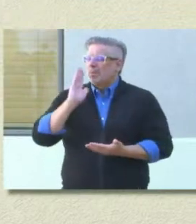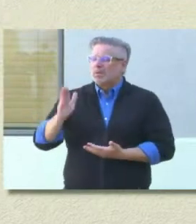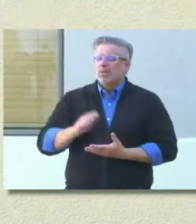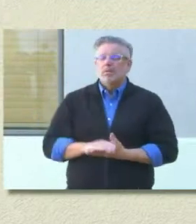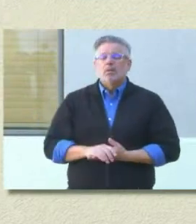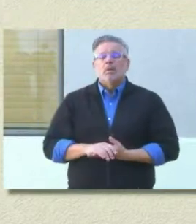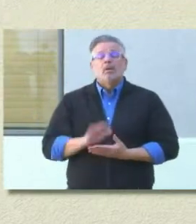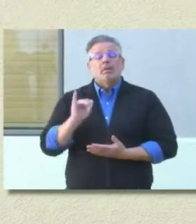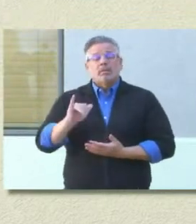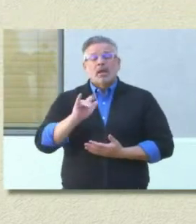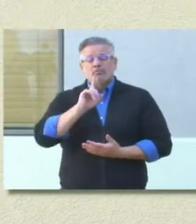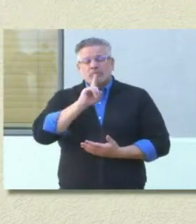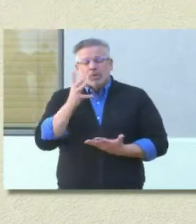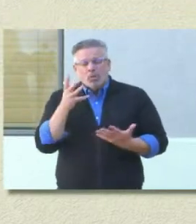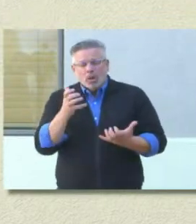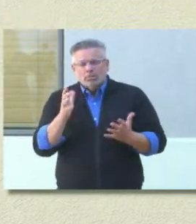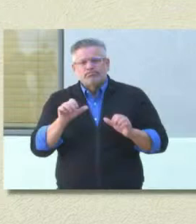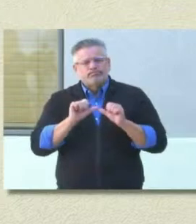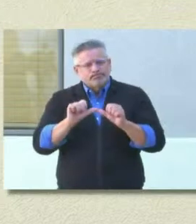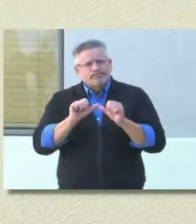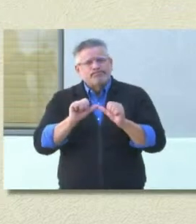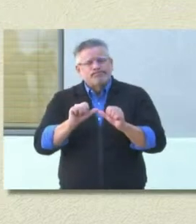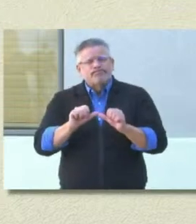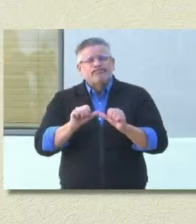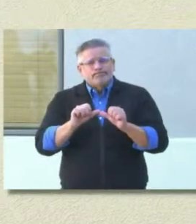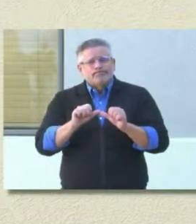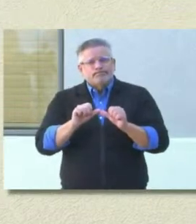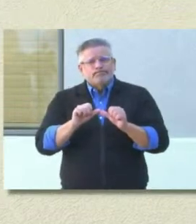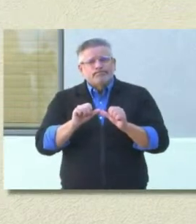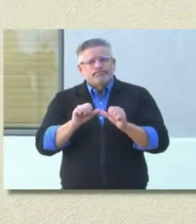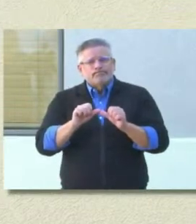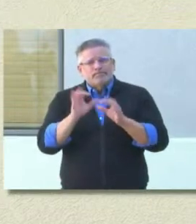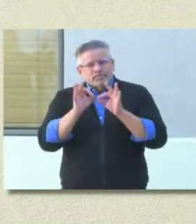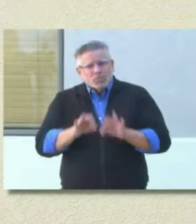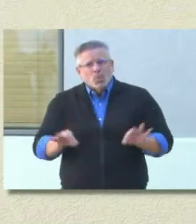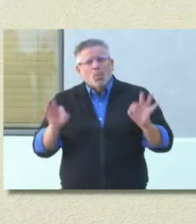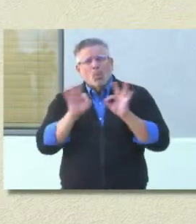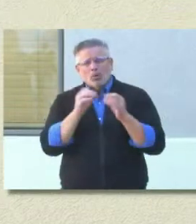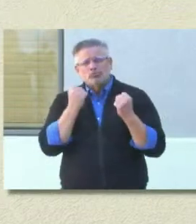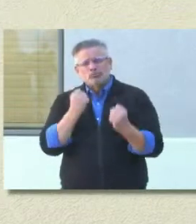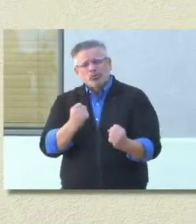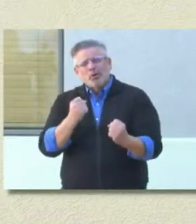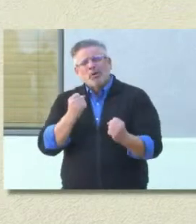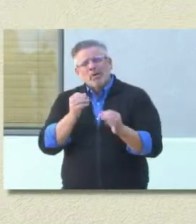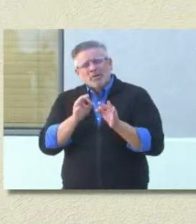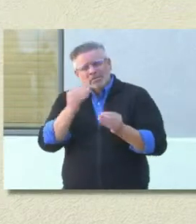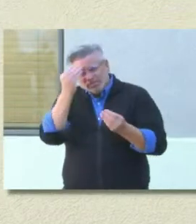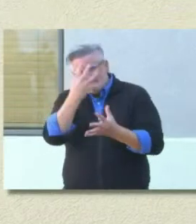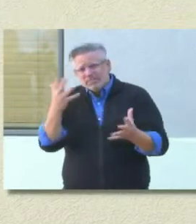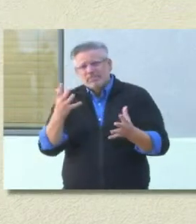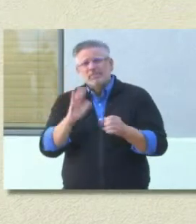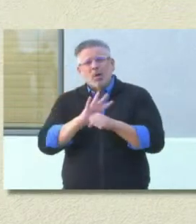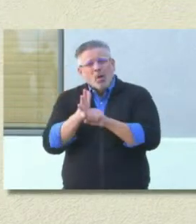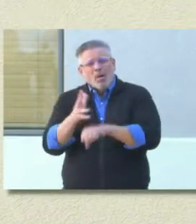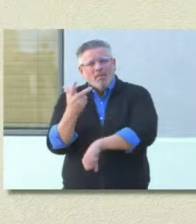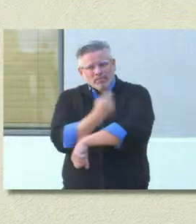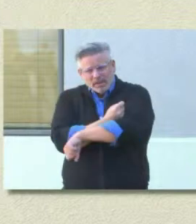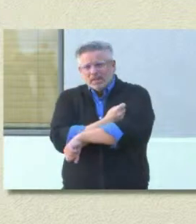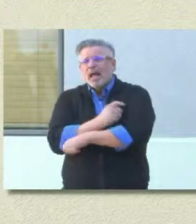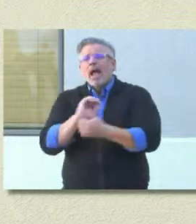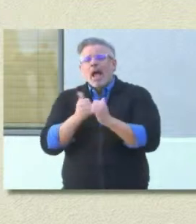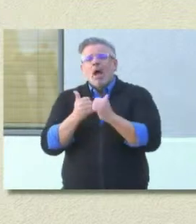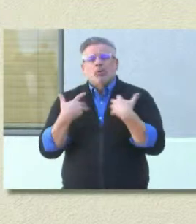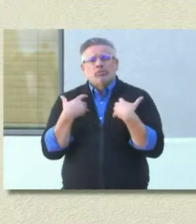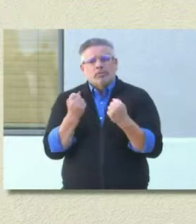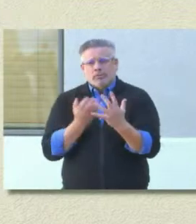mind, I really just want to continue to deliver home this strong point that vaccines are our way through this pandemic.